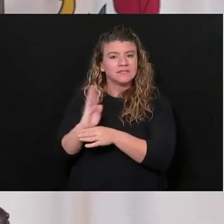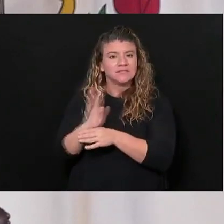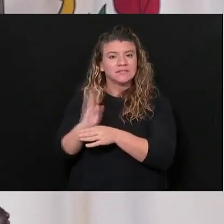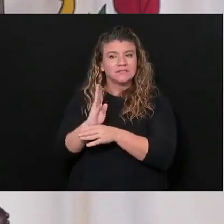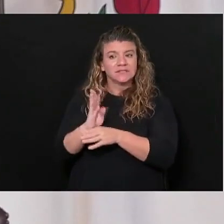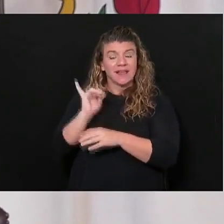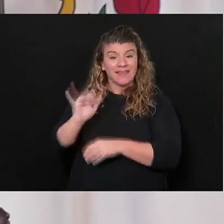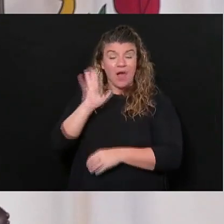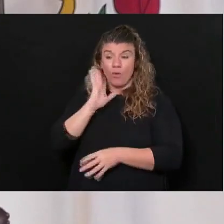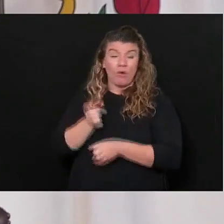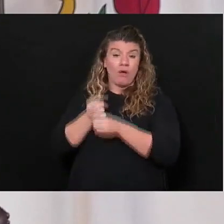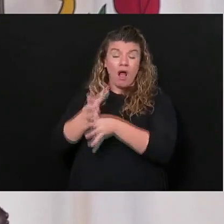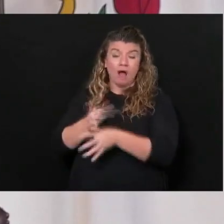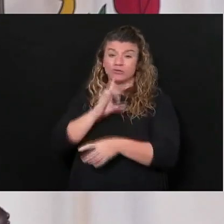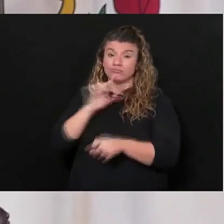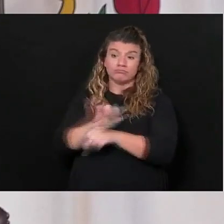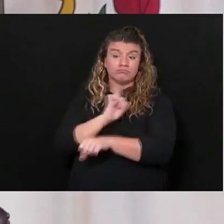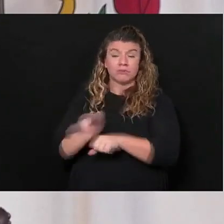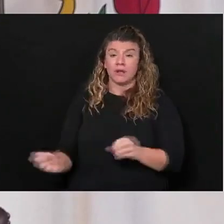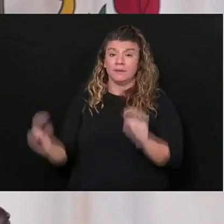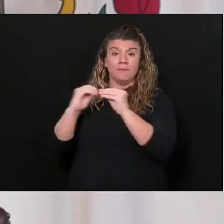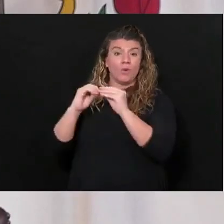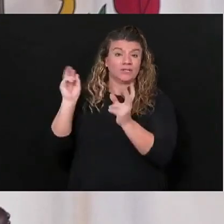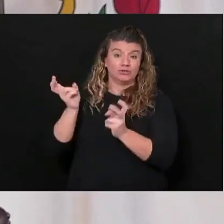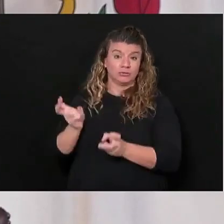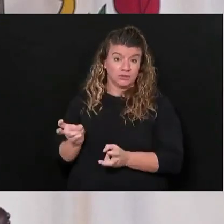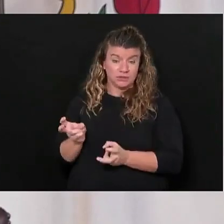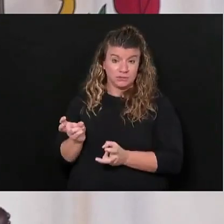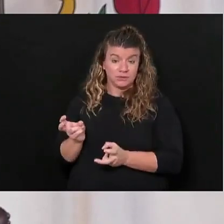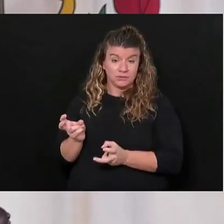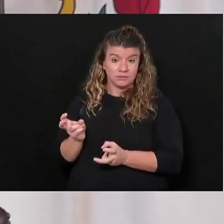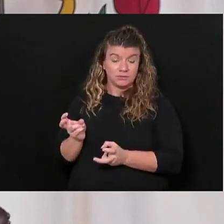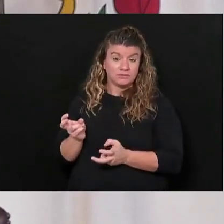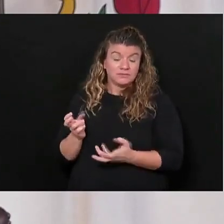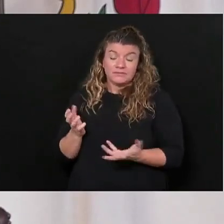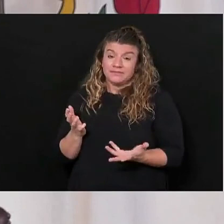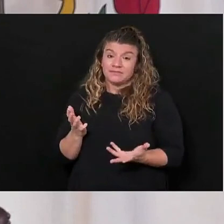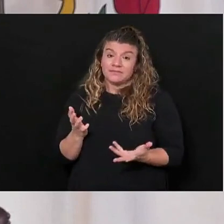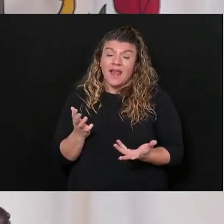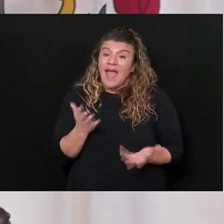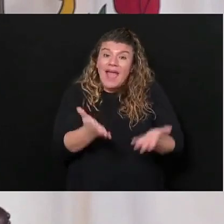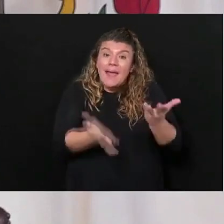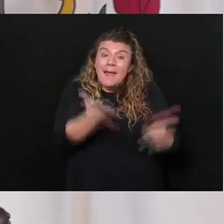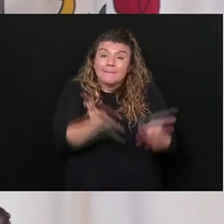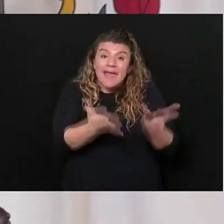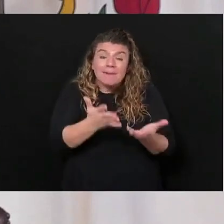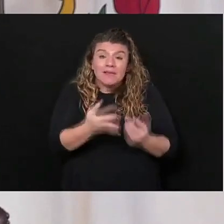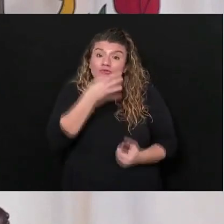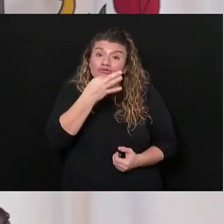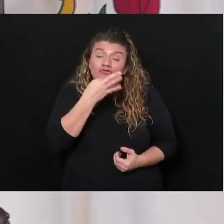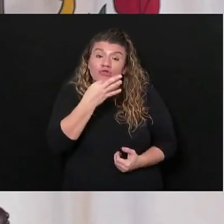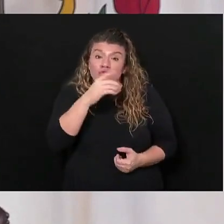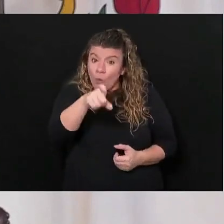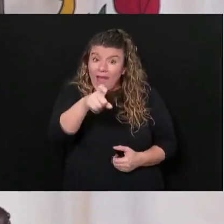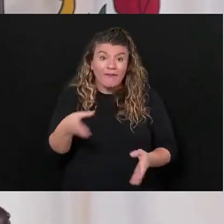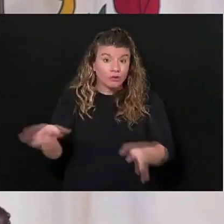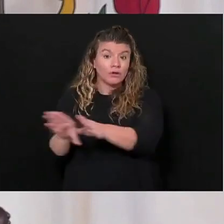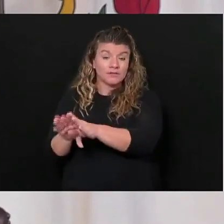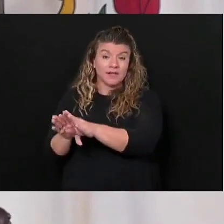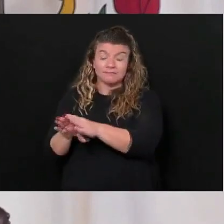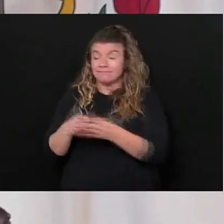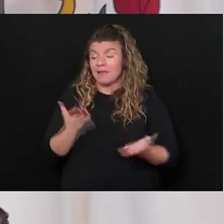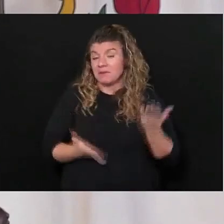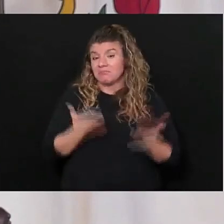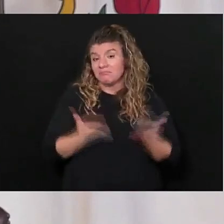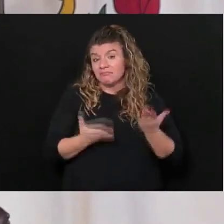will cause us more and more and more repercussions, and it may very well be that we have to move in that direction. It may very well